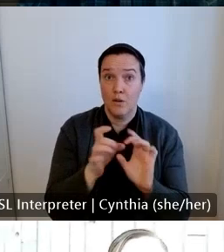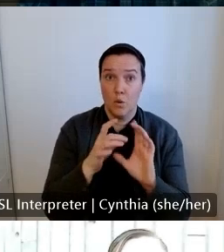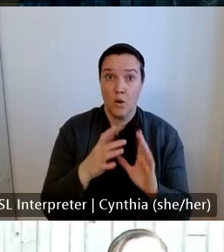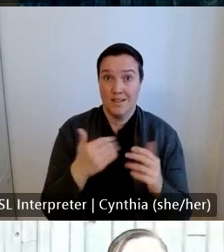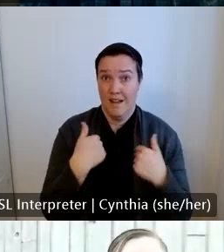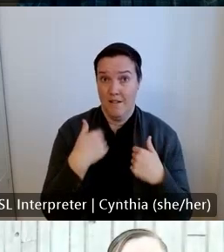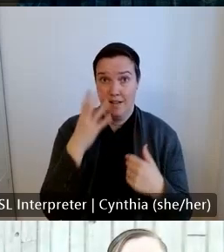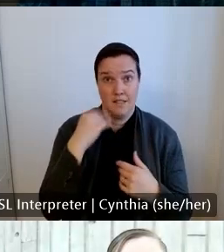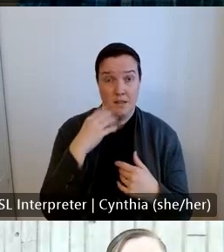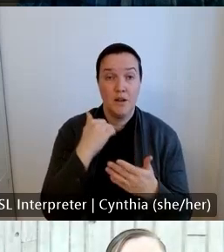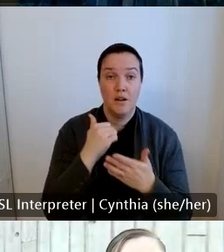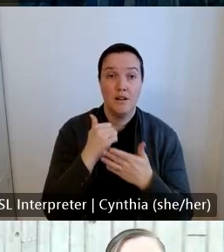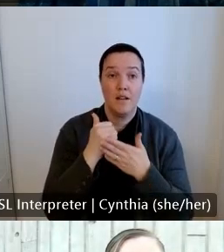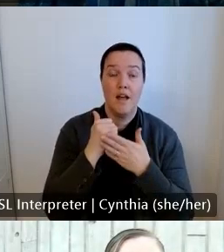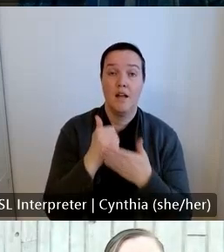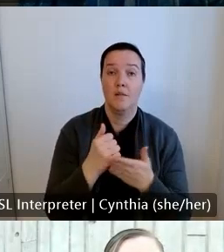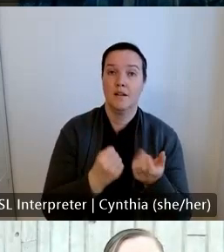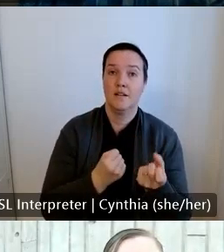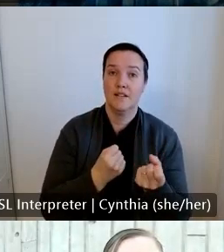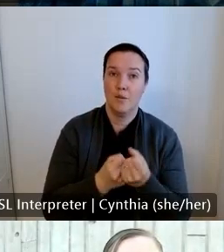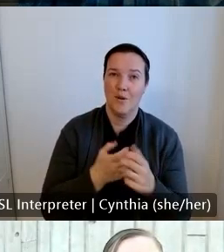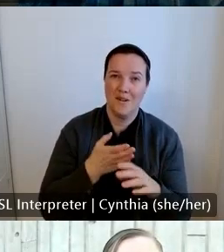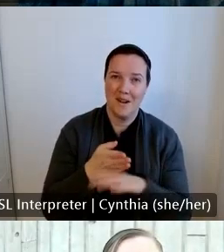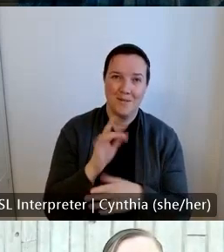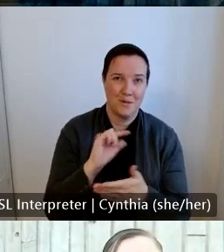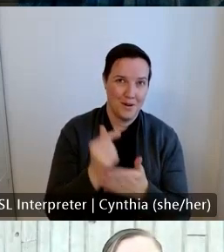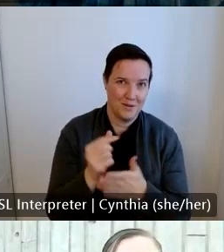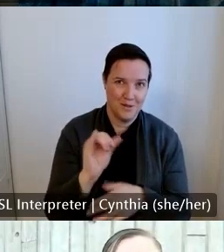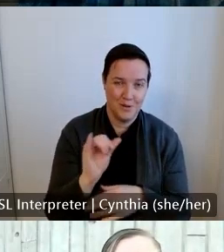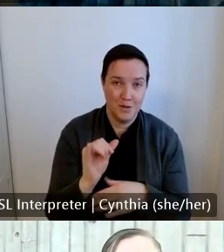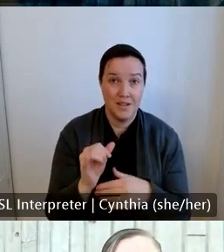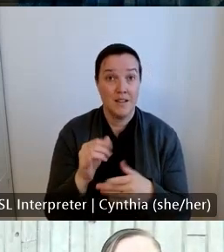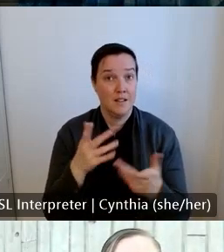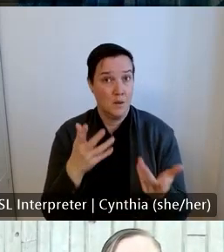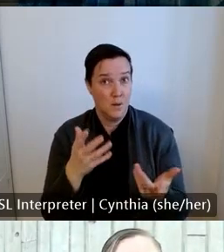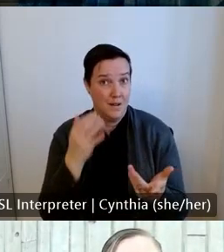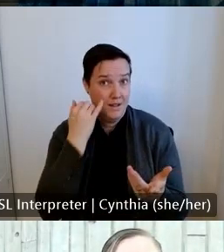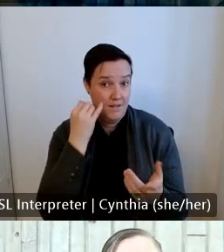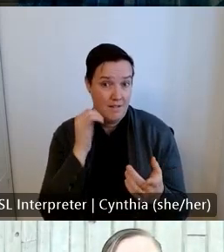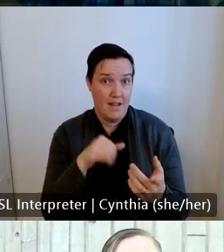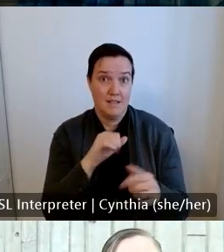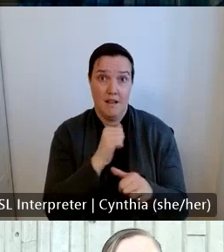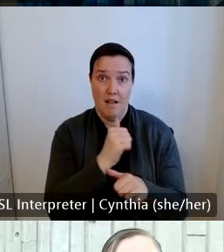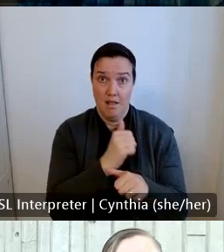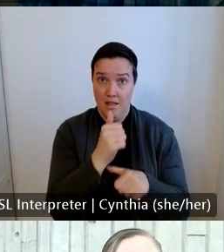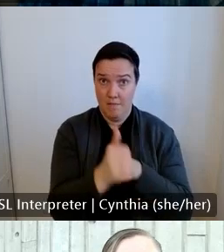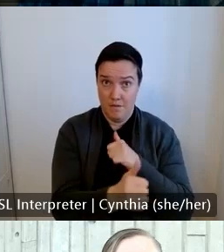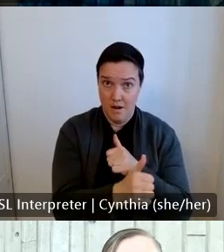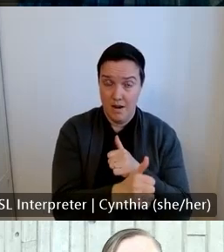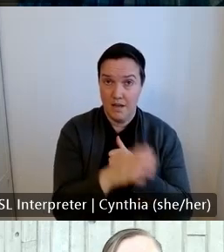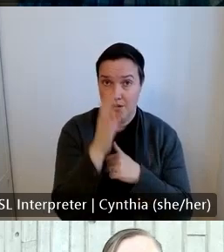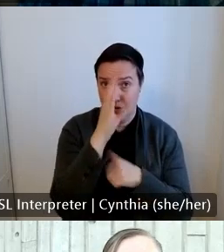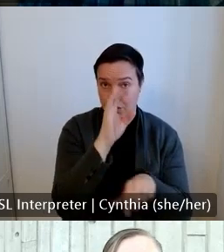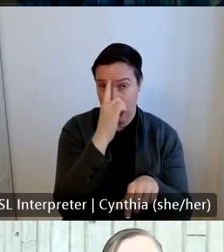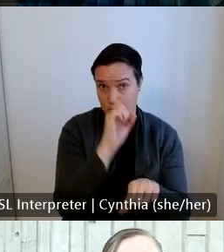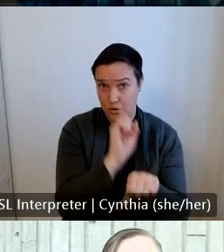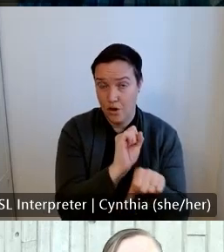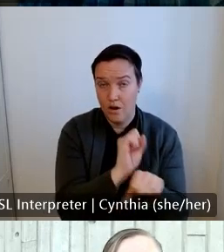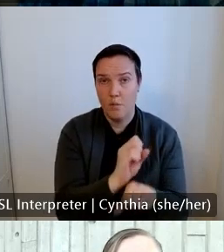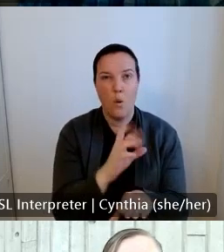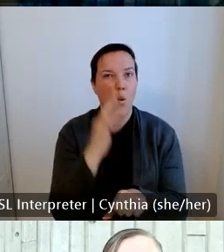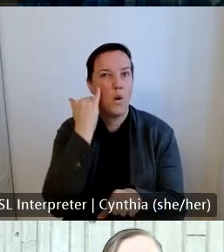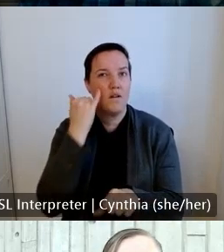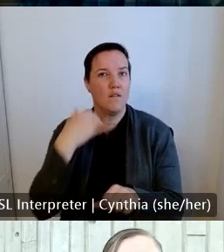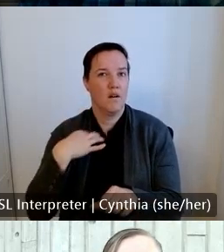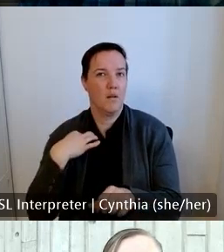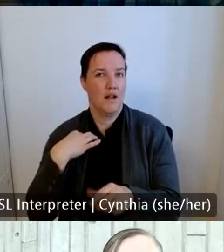experience with helping support after graduation. So whether that is as an alumni, your job search, or if you're looking to apply